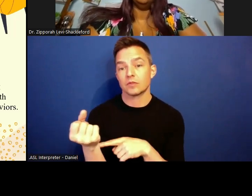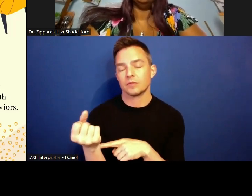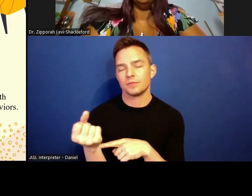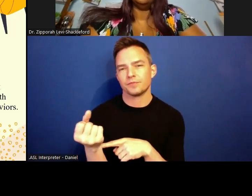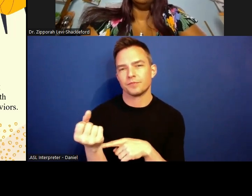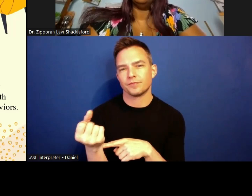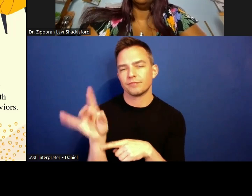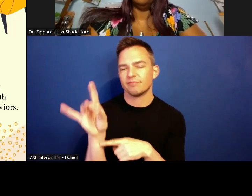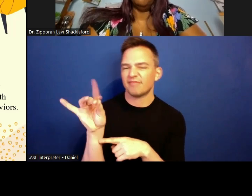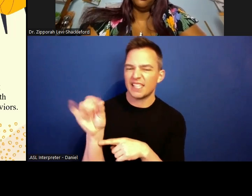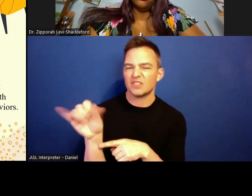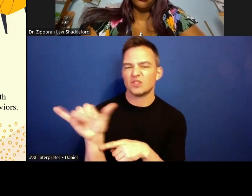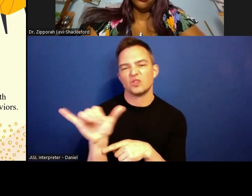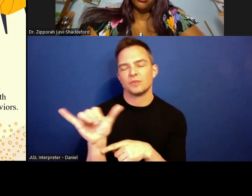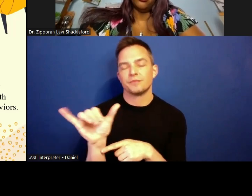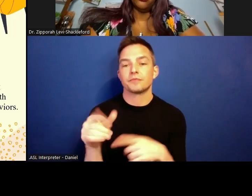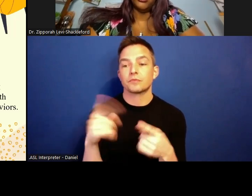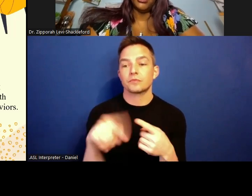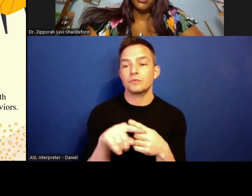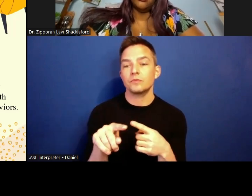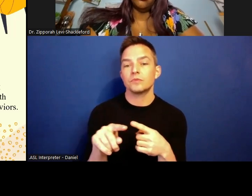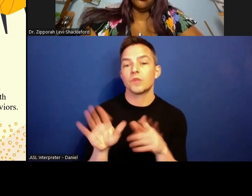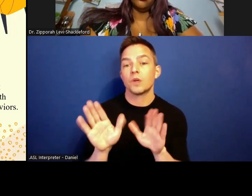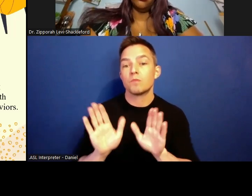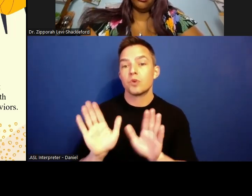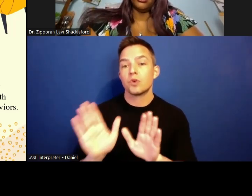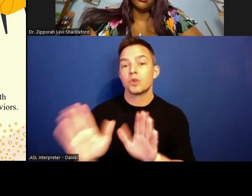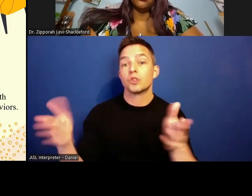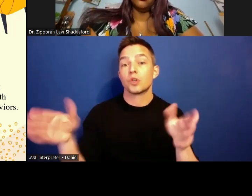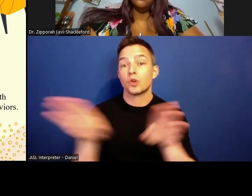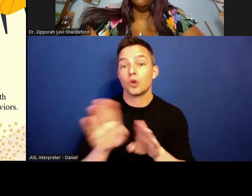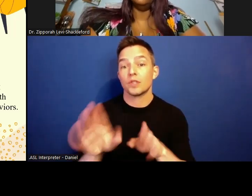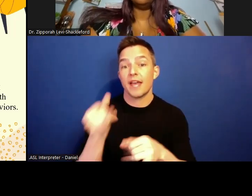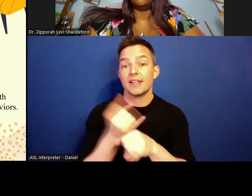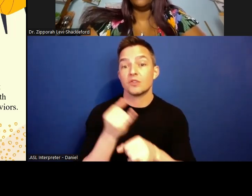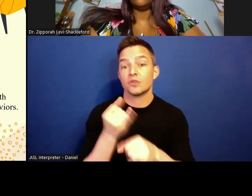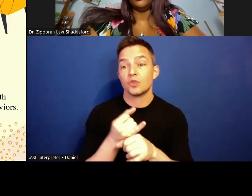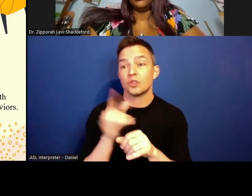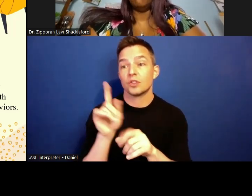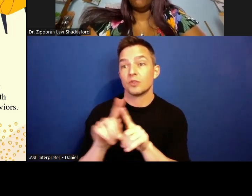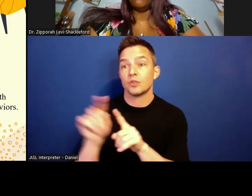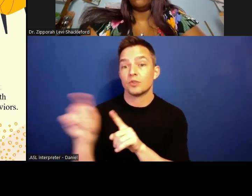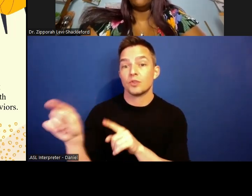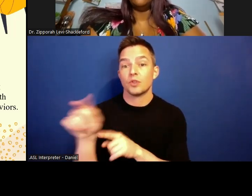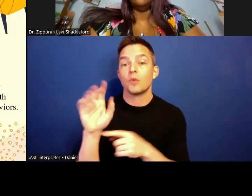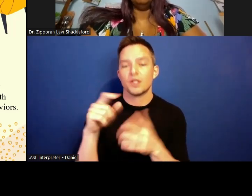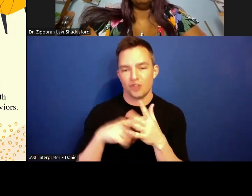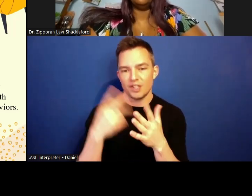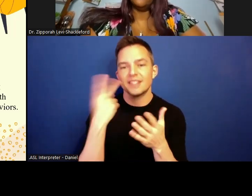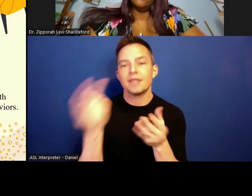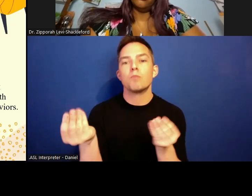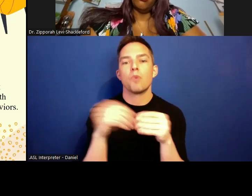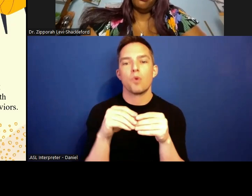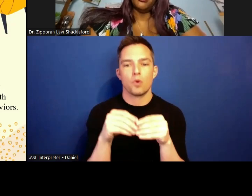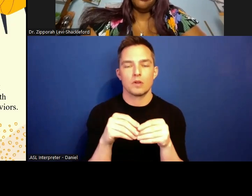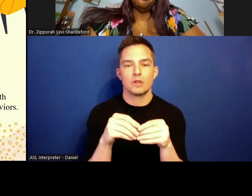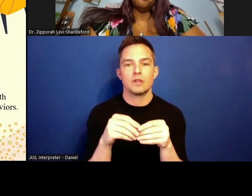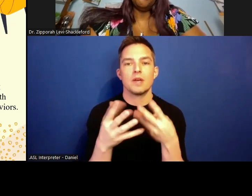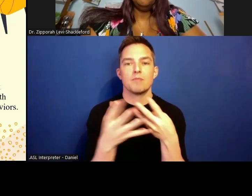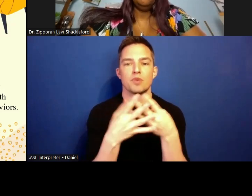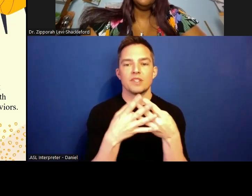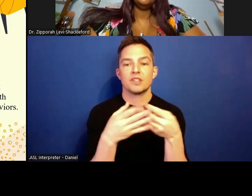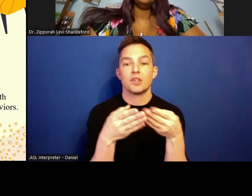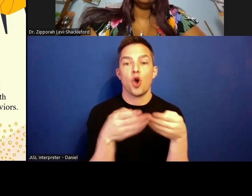and 80s, when there was a push to close the institutions, we started seeing more prisons open